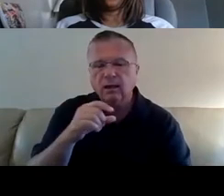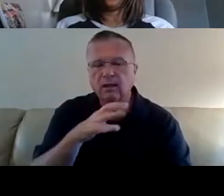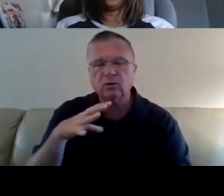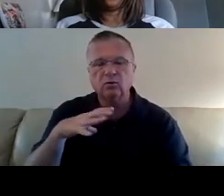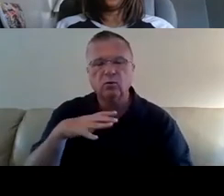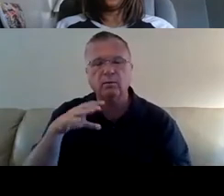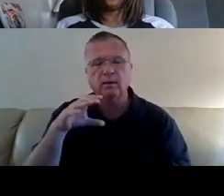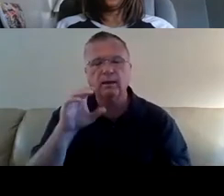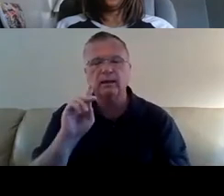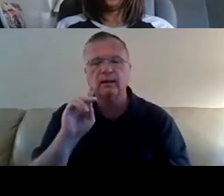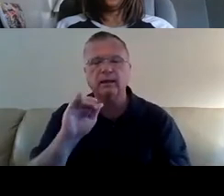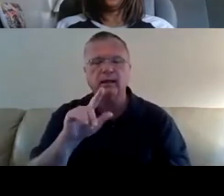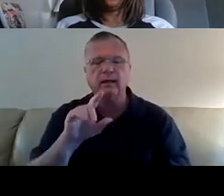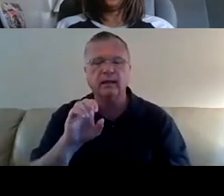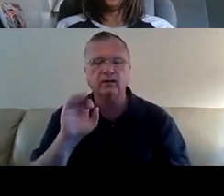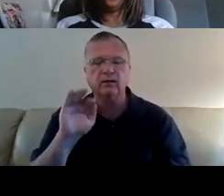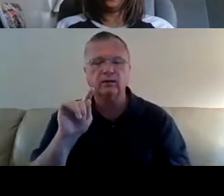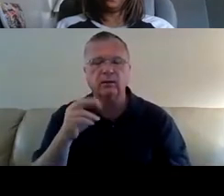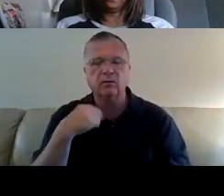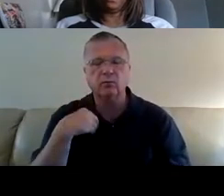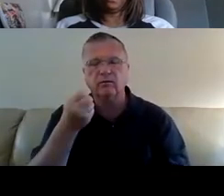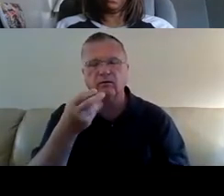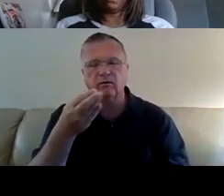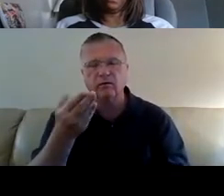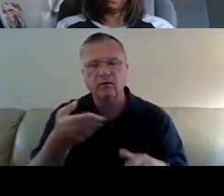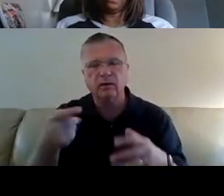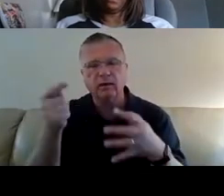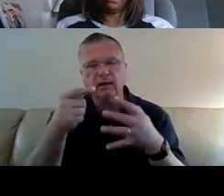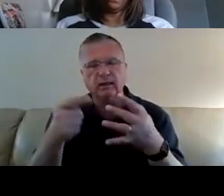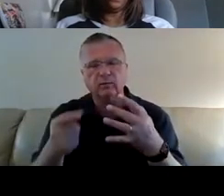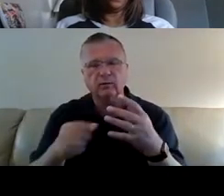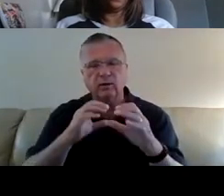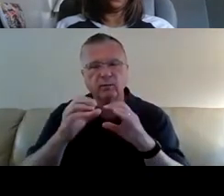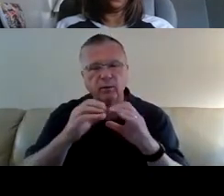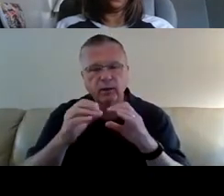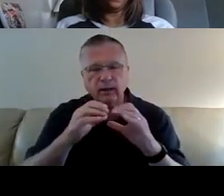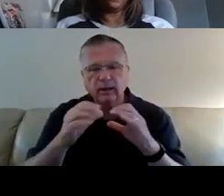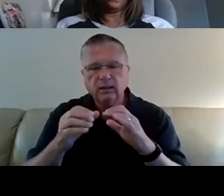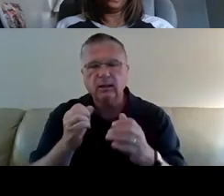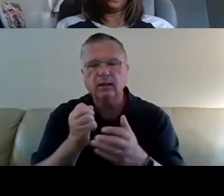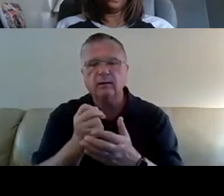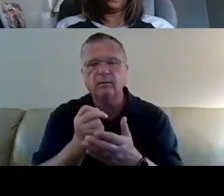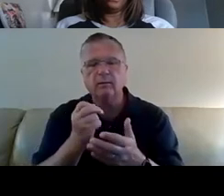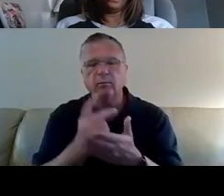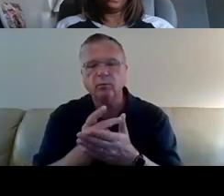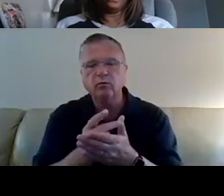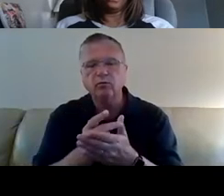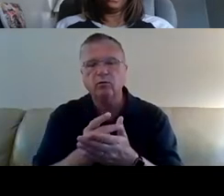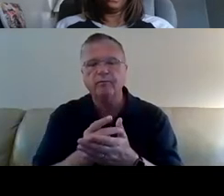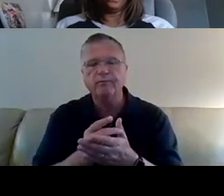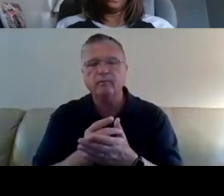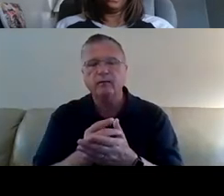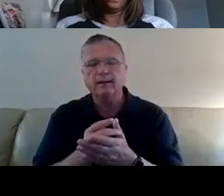have a few things. We have a communication, acting pay approval. If you've read,